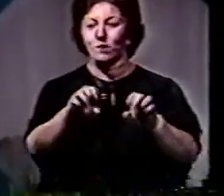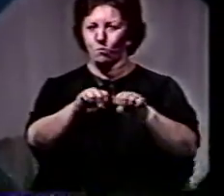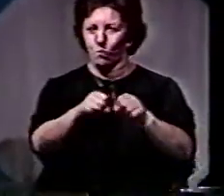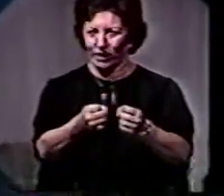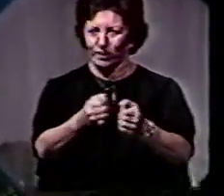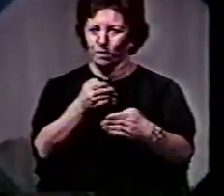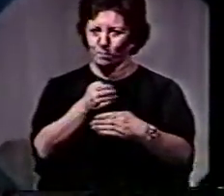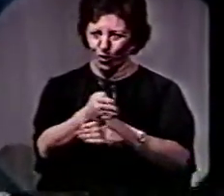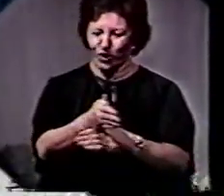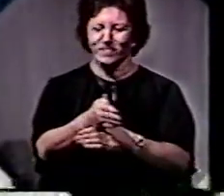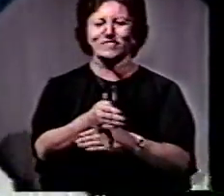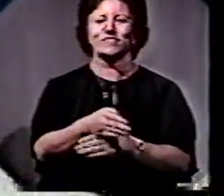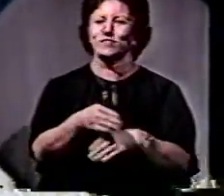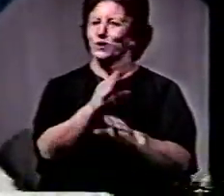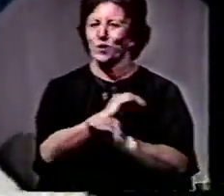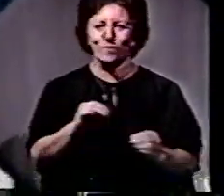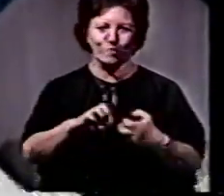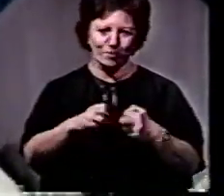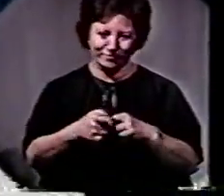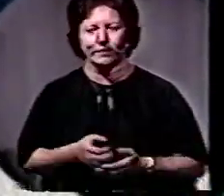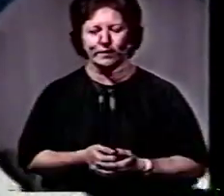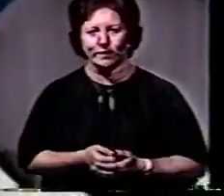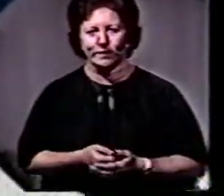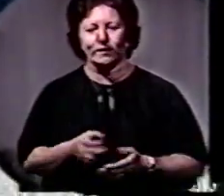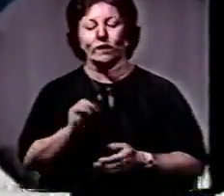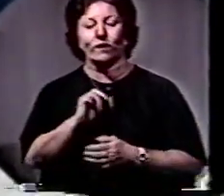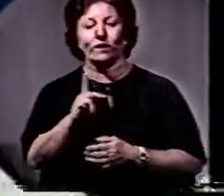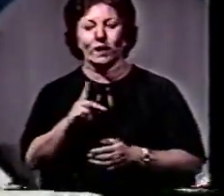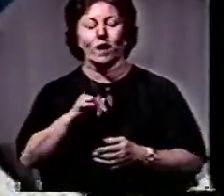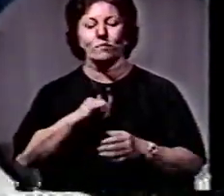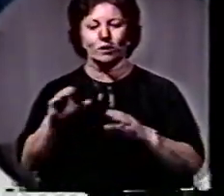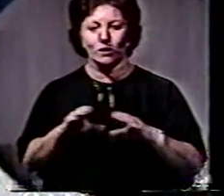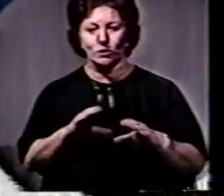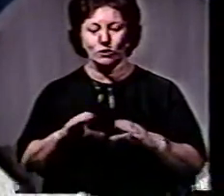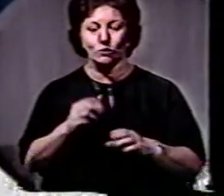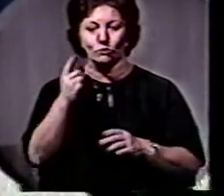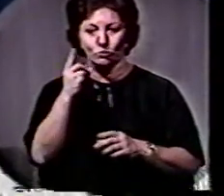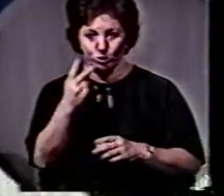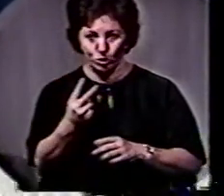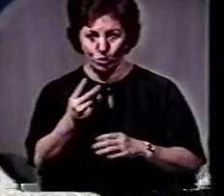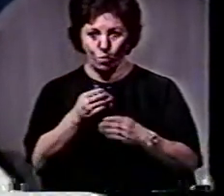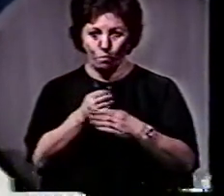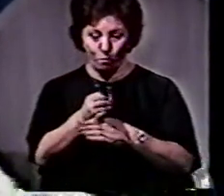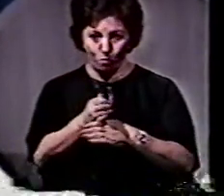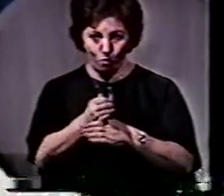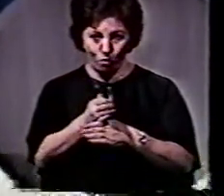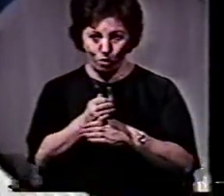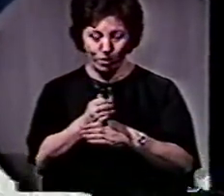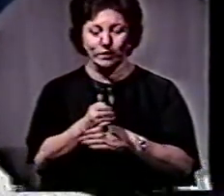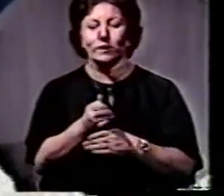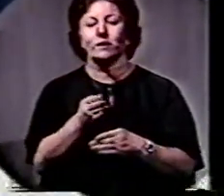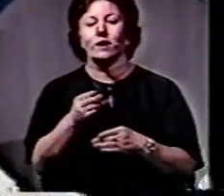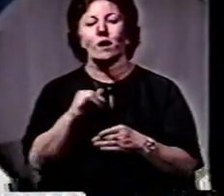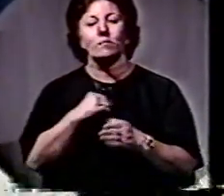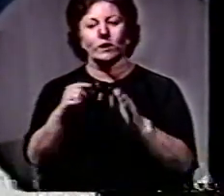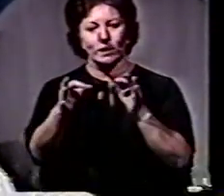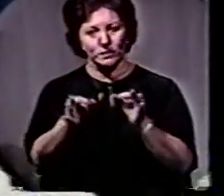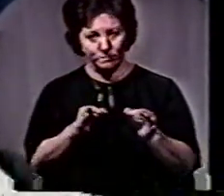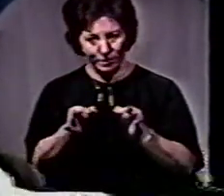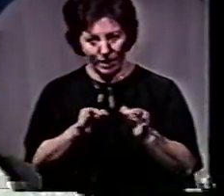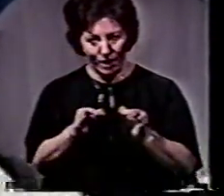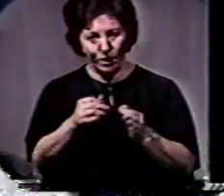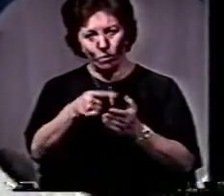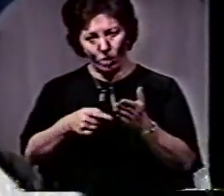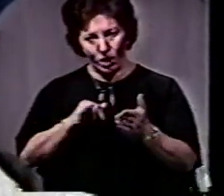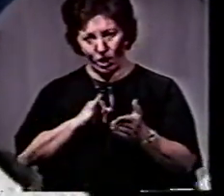the boards. No problem, I'd love to. Wonderful. Okay, I'm going to do a couple of board techniques here. And I'm going to explain the techniques I'm going to do, and